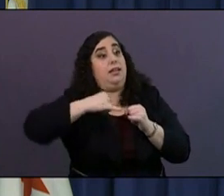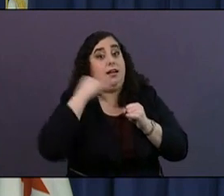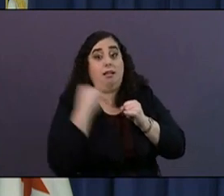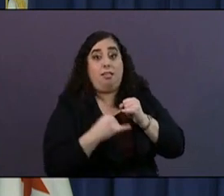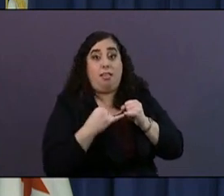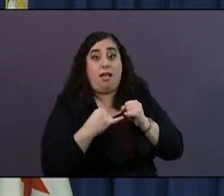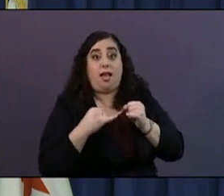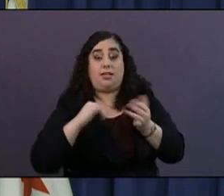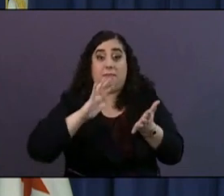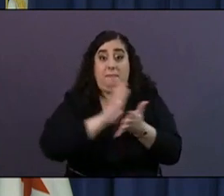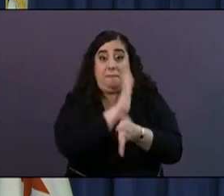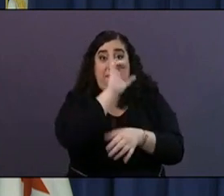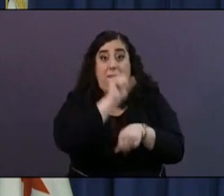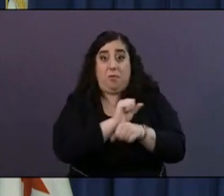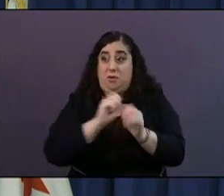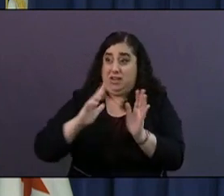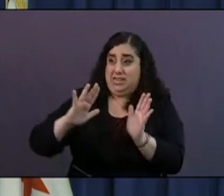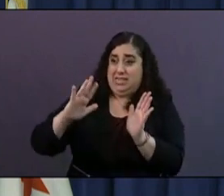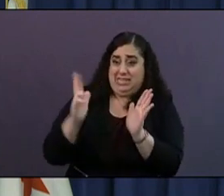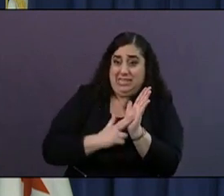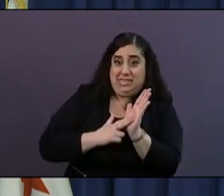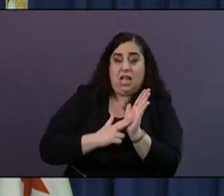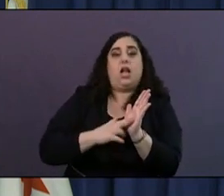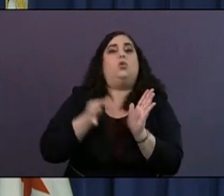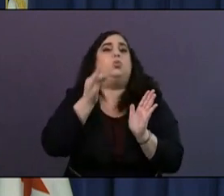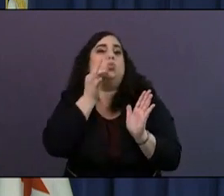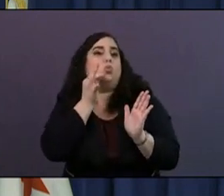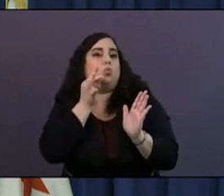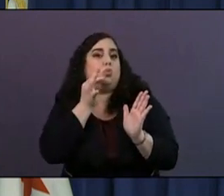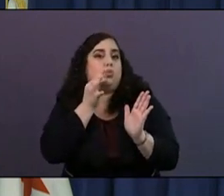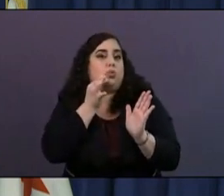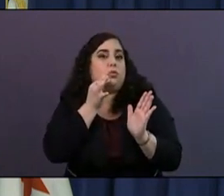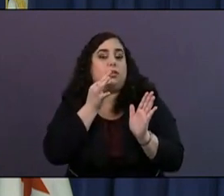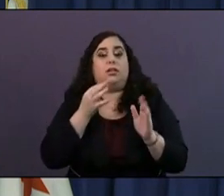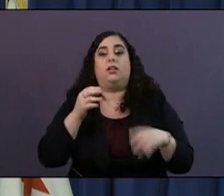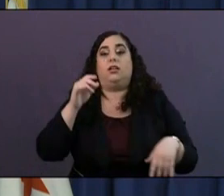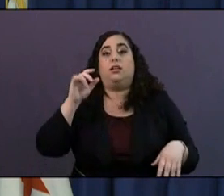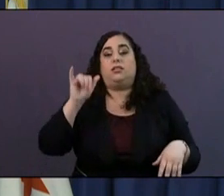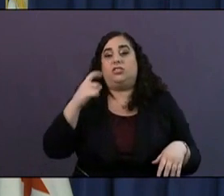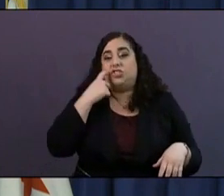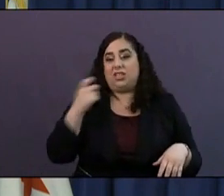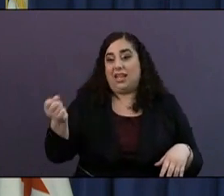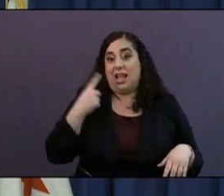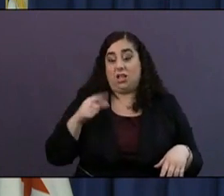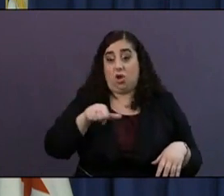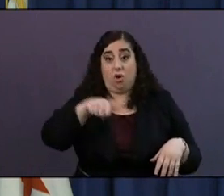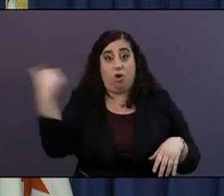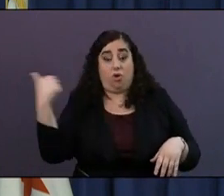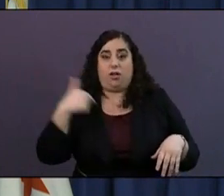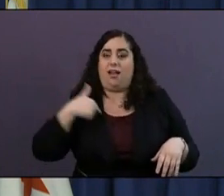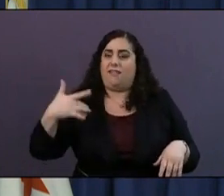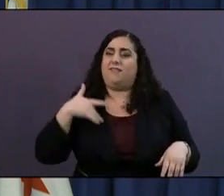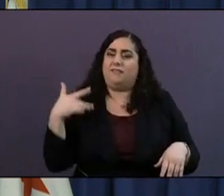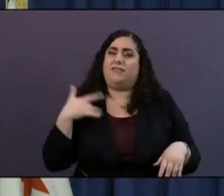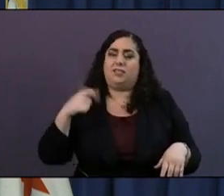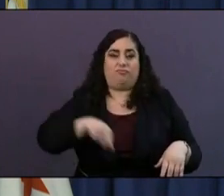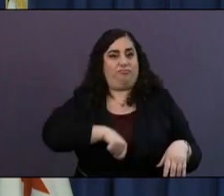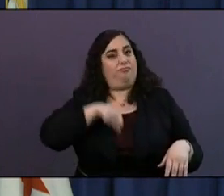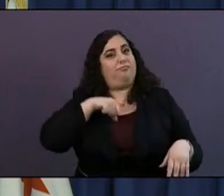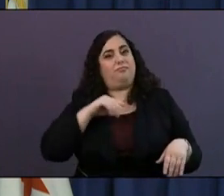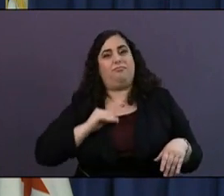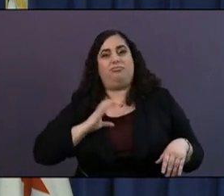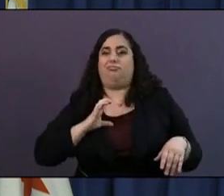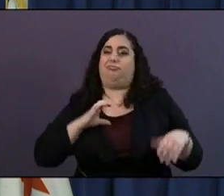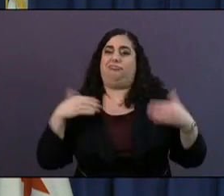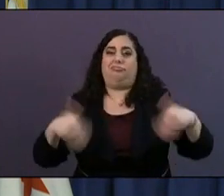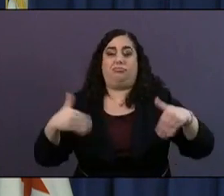be very forthcoming. To the second part of your question, yeah, I'm really proud of the work that the local San Diego chapter of